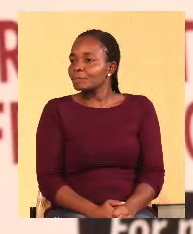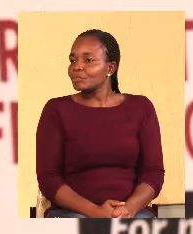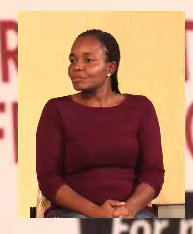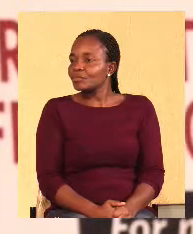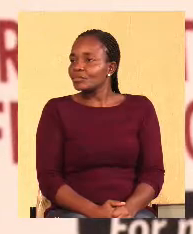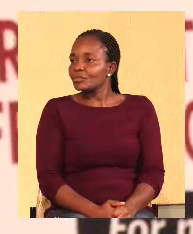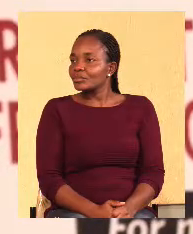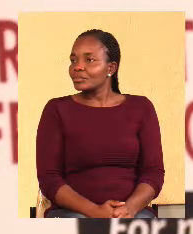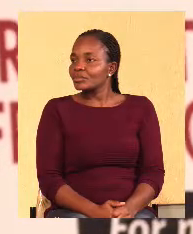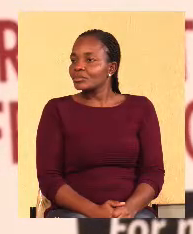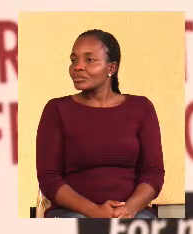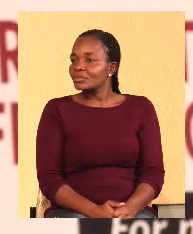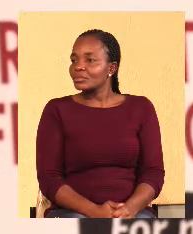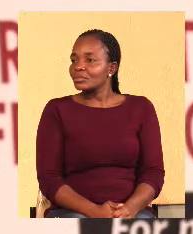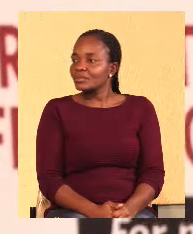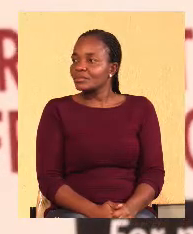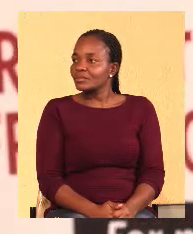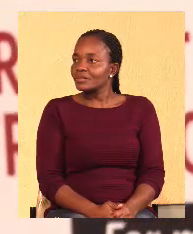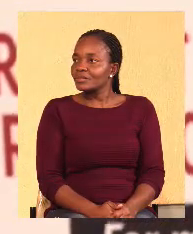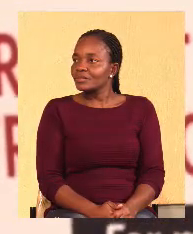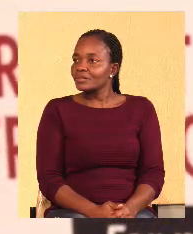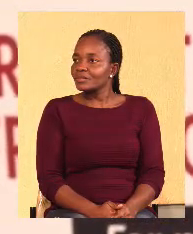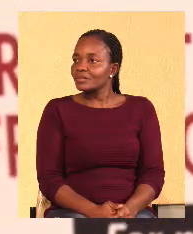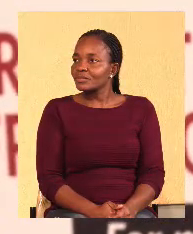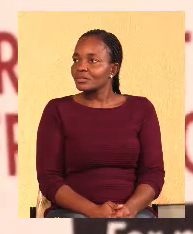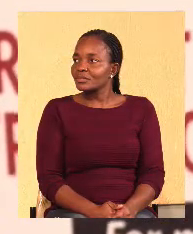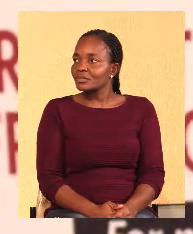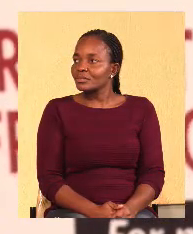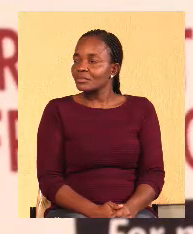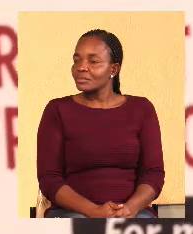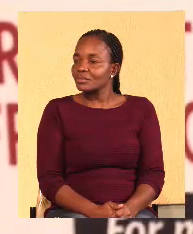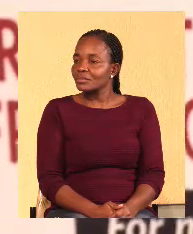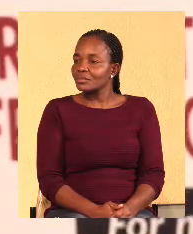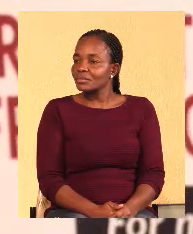to get that and update at some stage later.